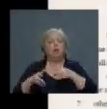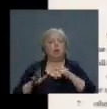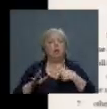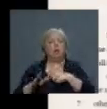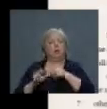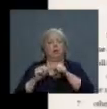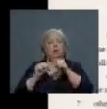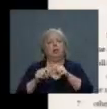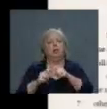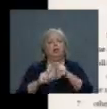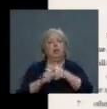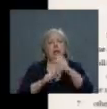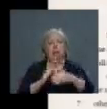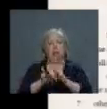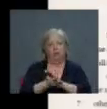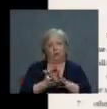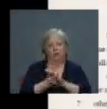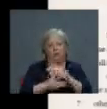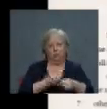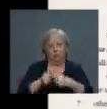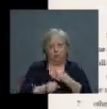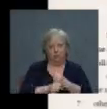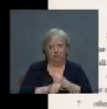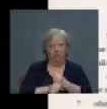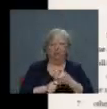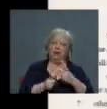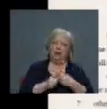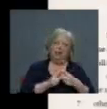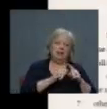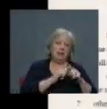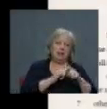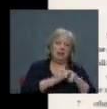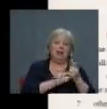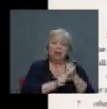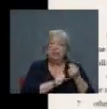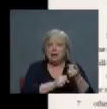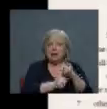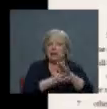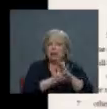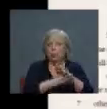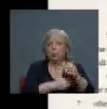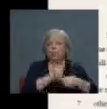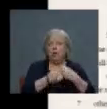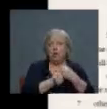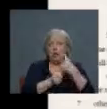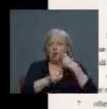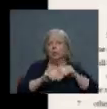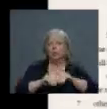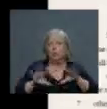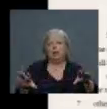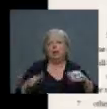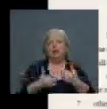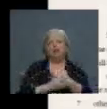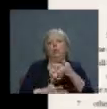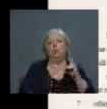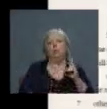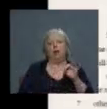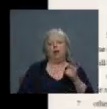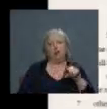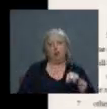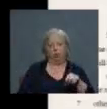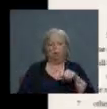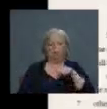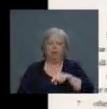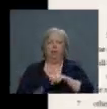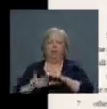the new school year, we will have a new RFQ ready for to be at that time. And that's what